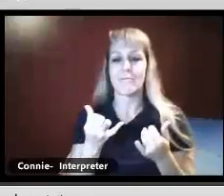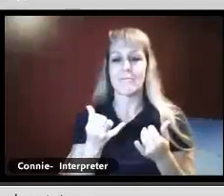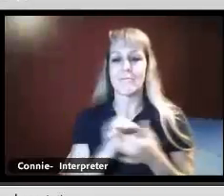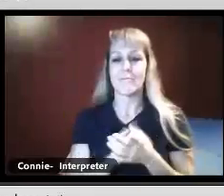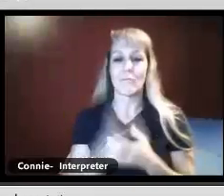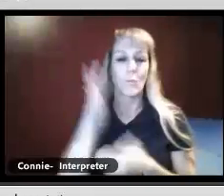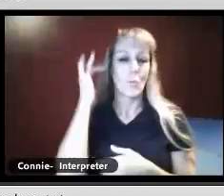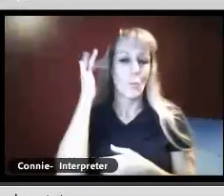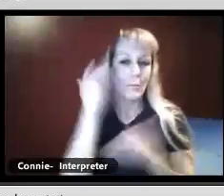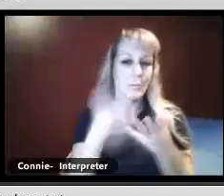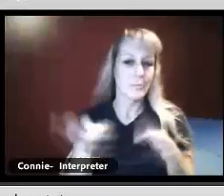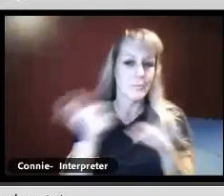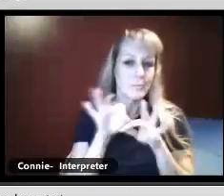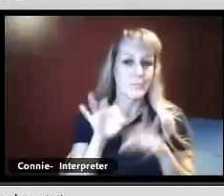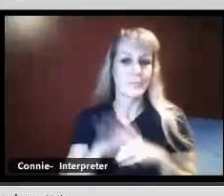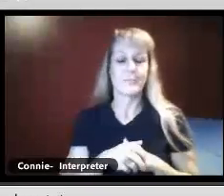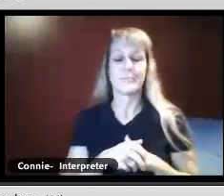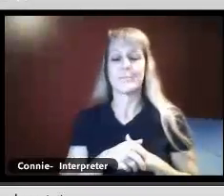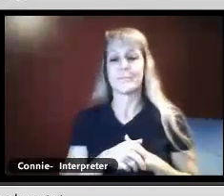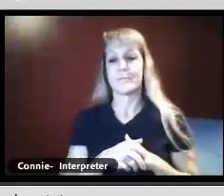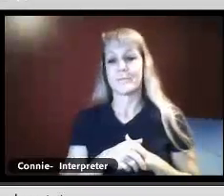that's important.